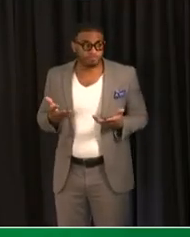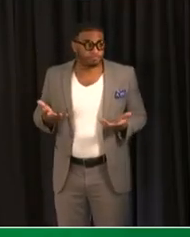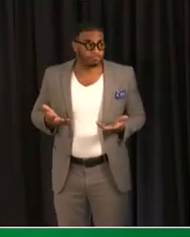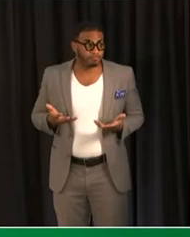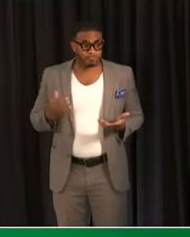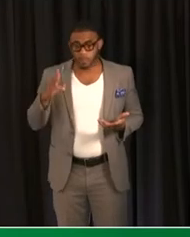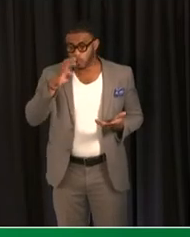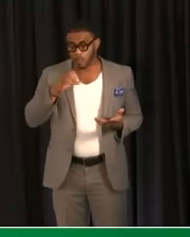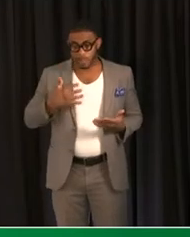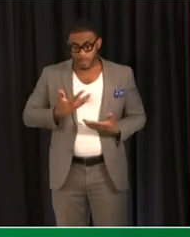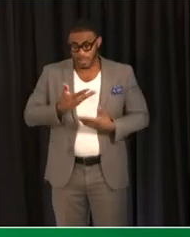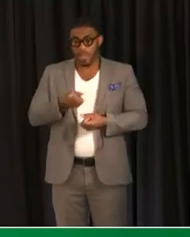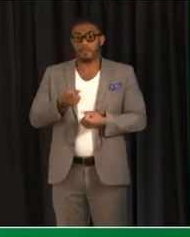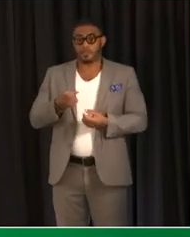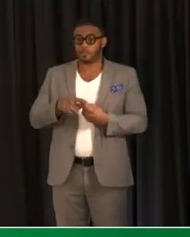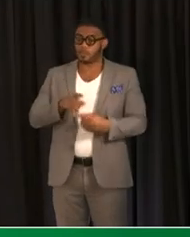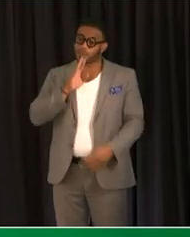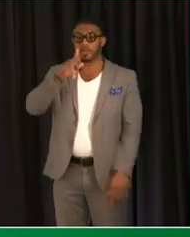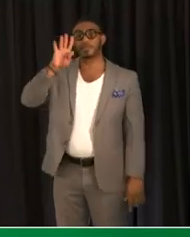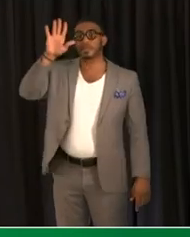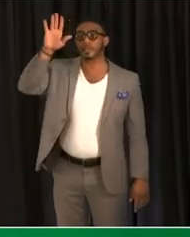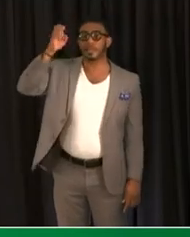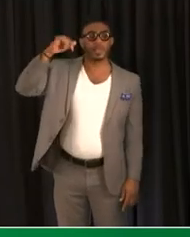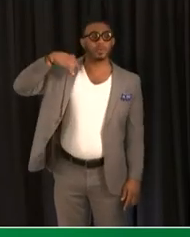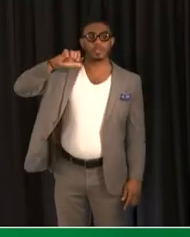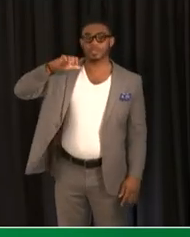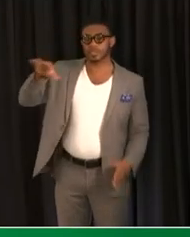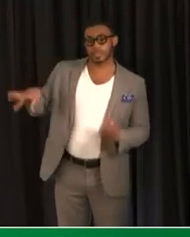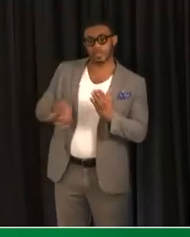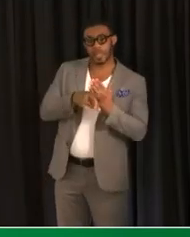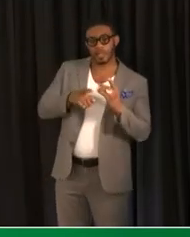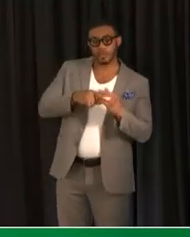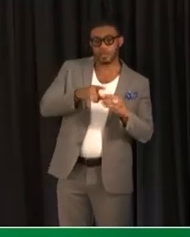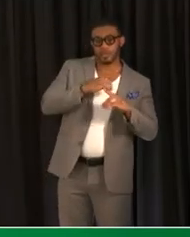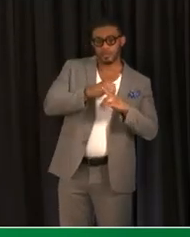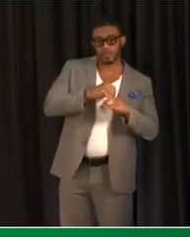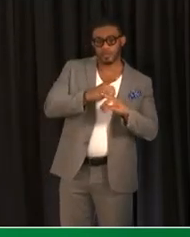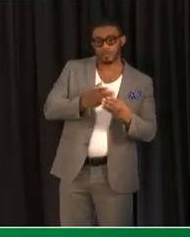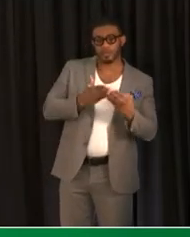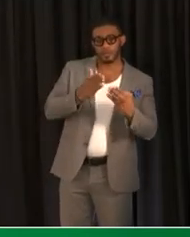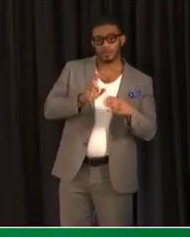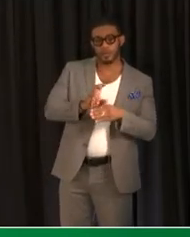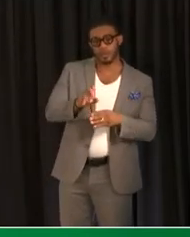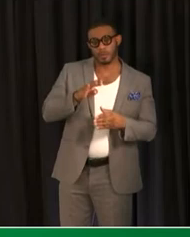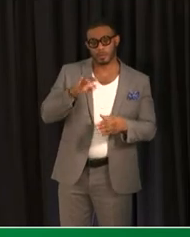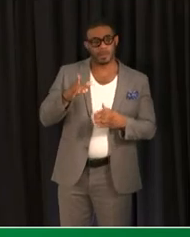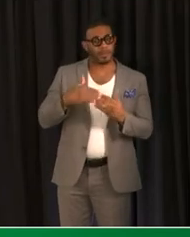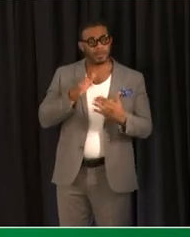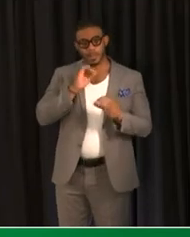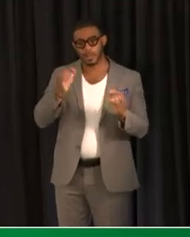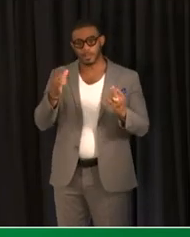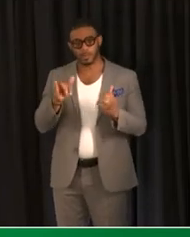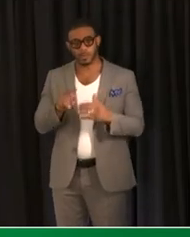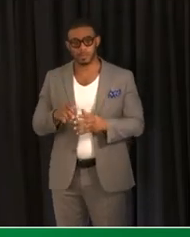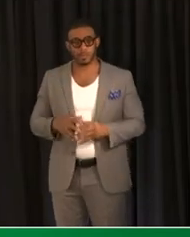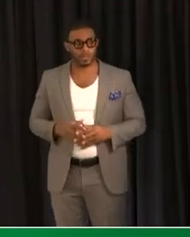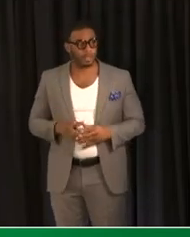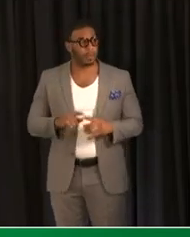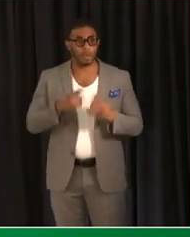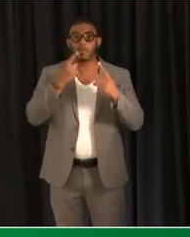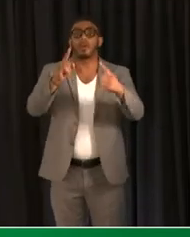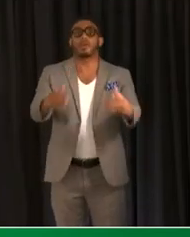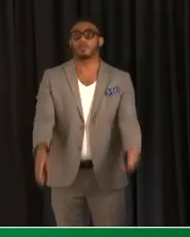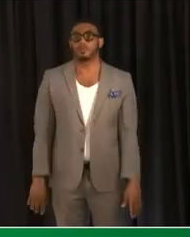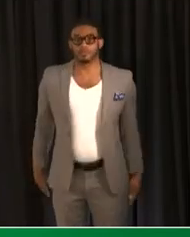the weird confidence to speak up and say, hey, we should attach this to a defense appropriations bill, even though it has nothing to do with